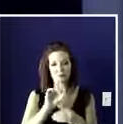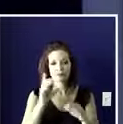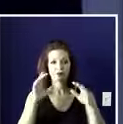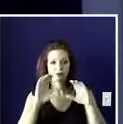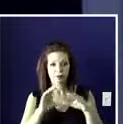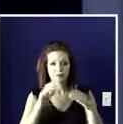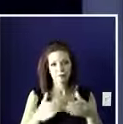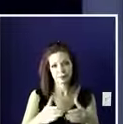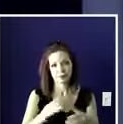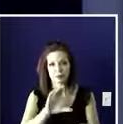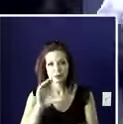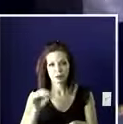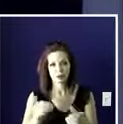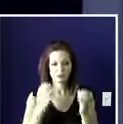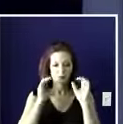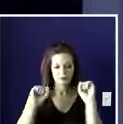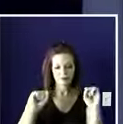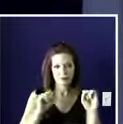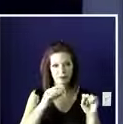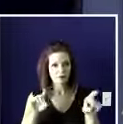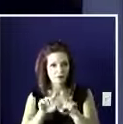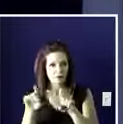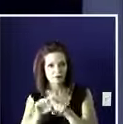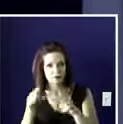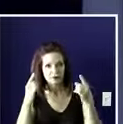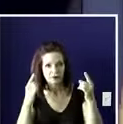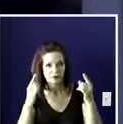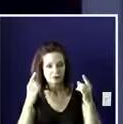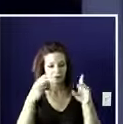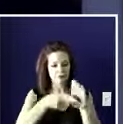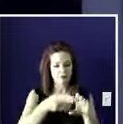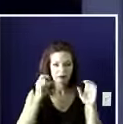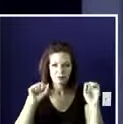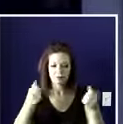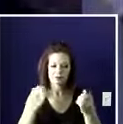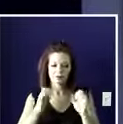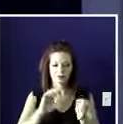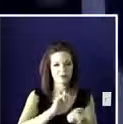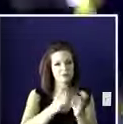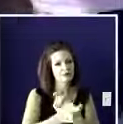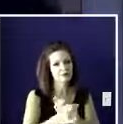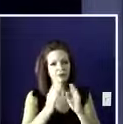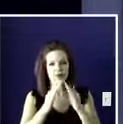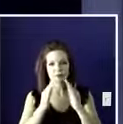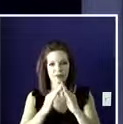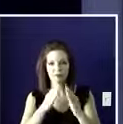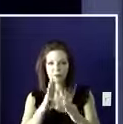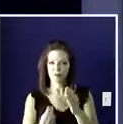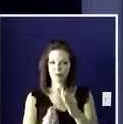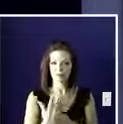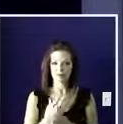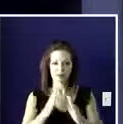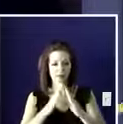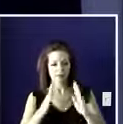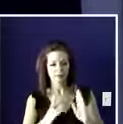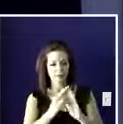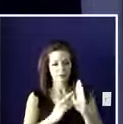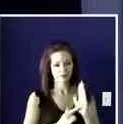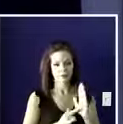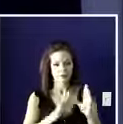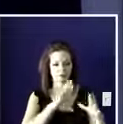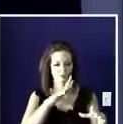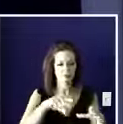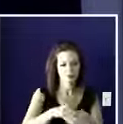the driving forces in that club behind the successful effort to change the City of Blue Springs housing codes